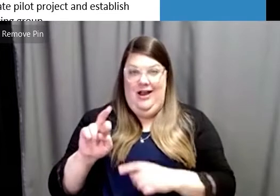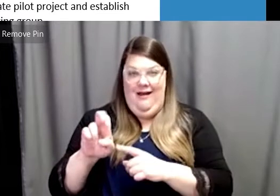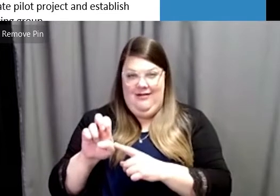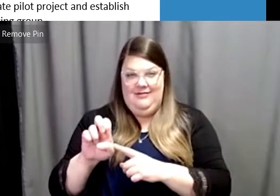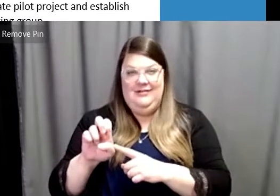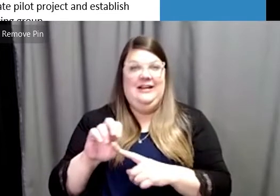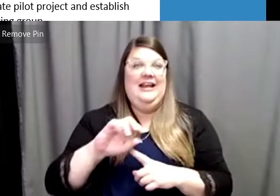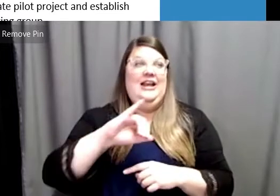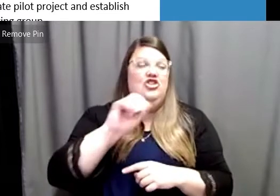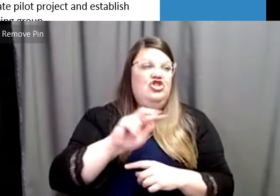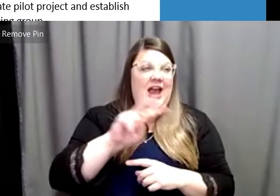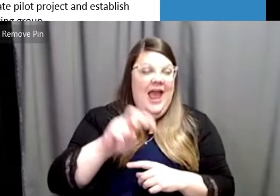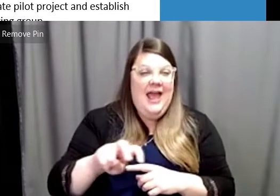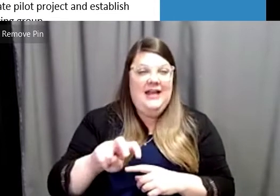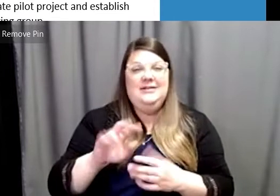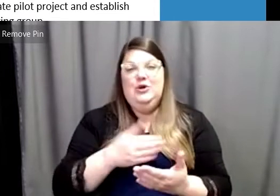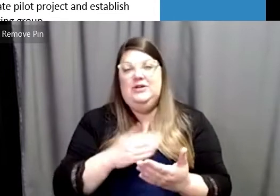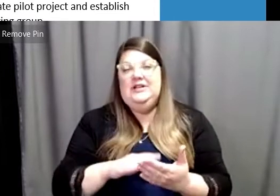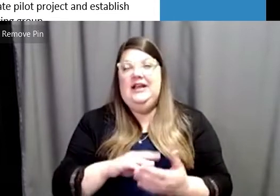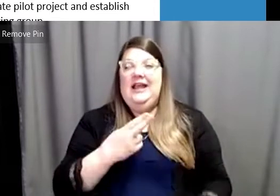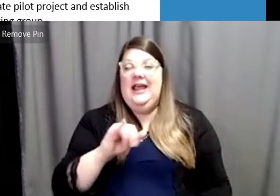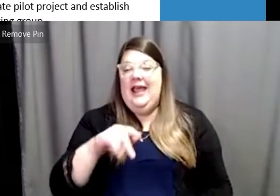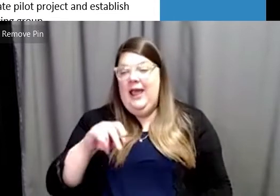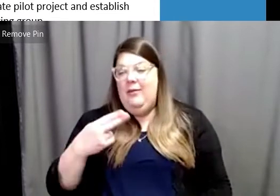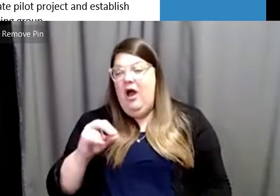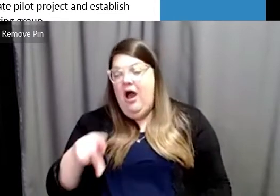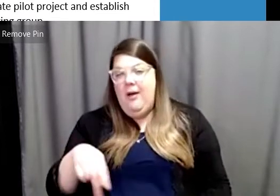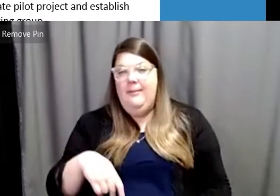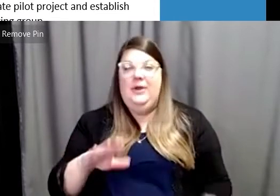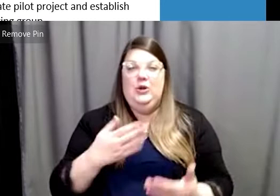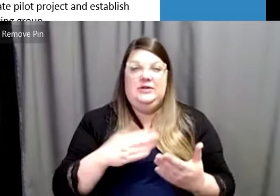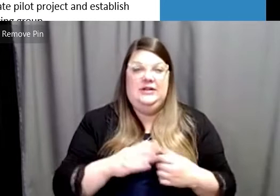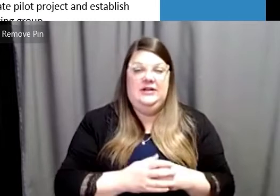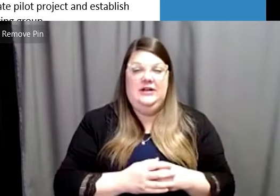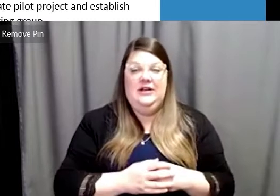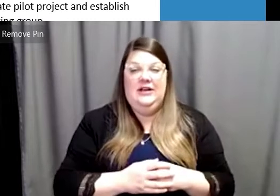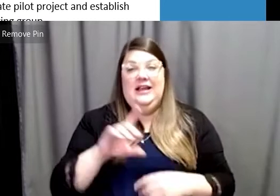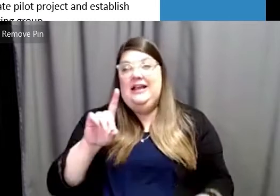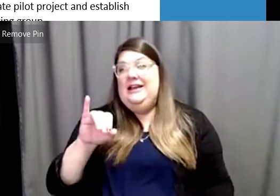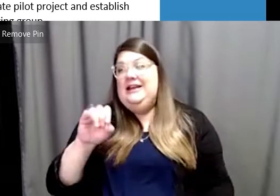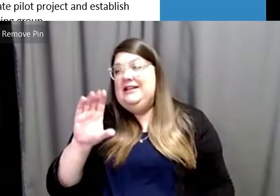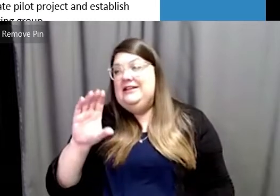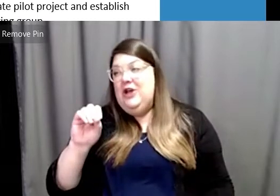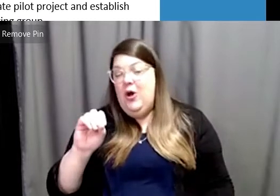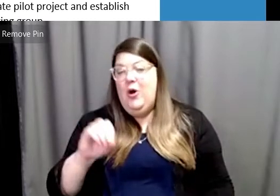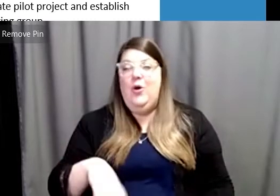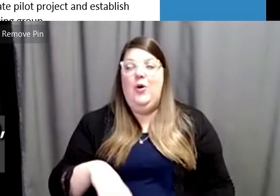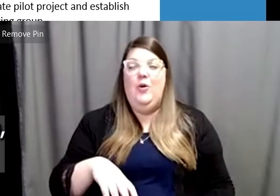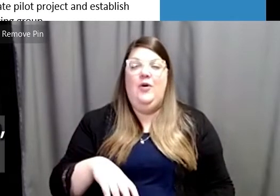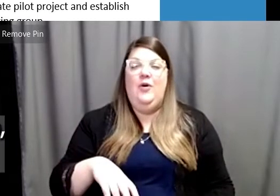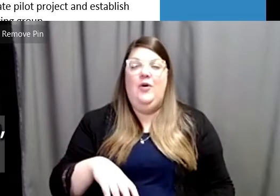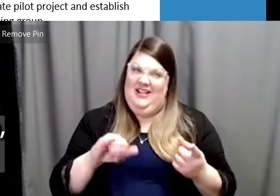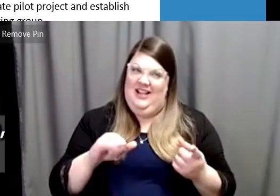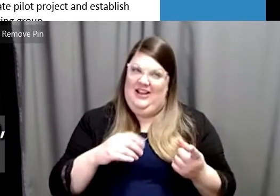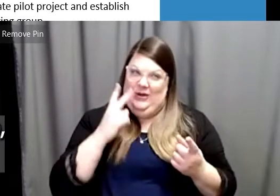whether it be hip hop, whether it be disco, showing my age there,